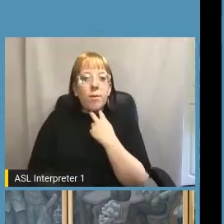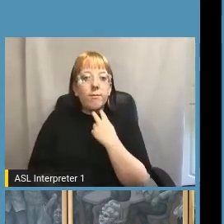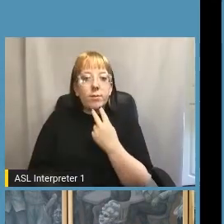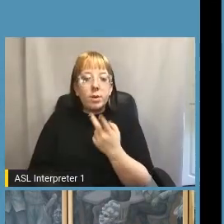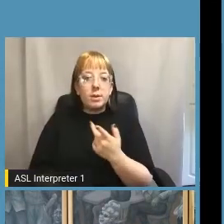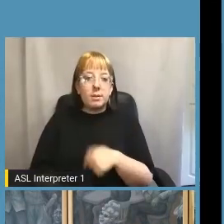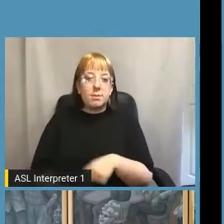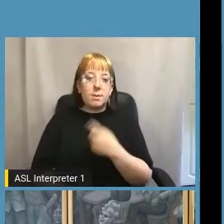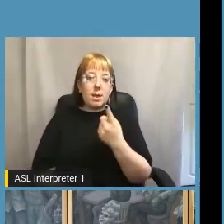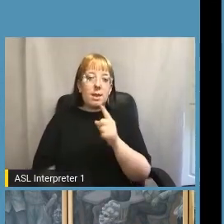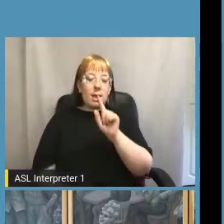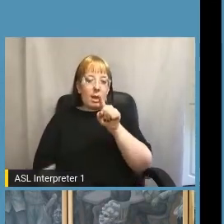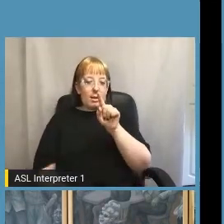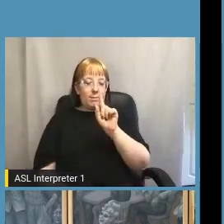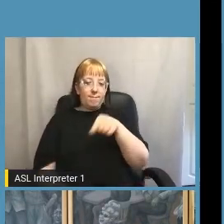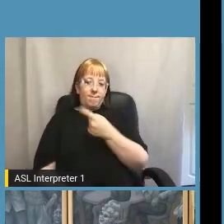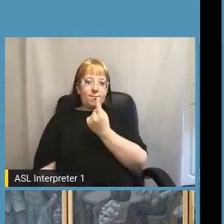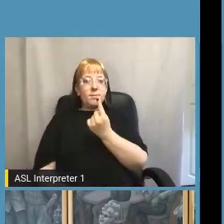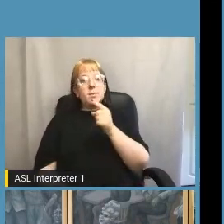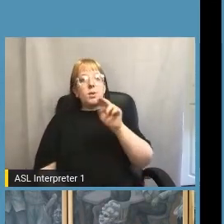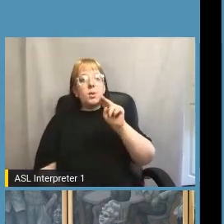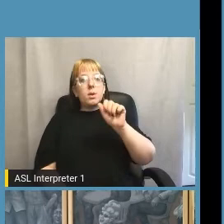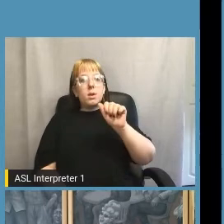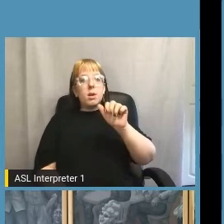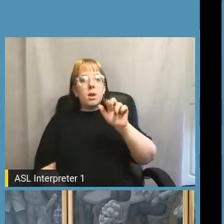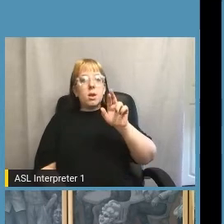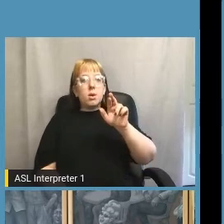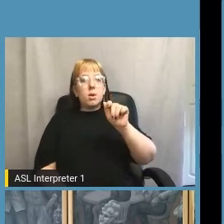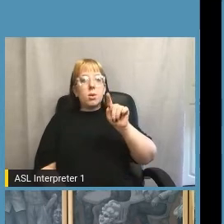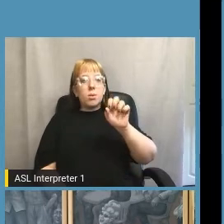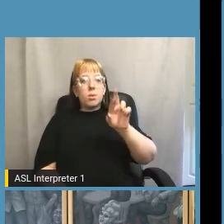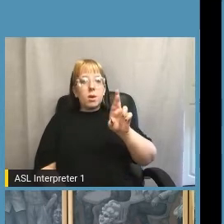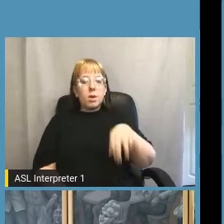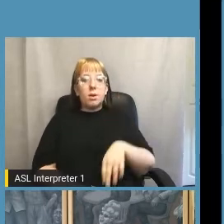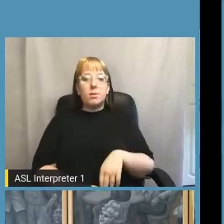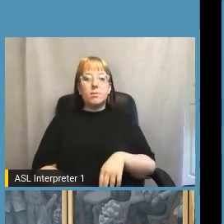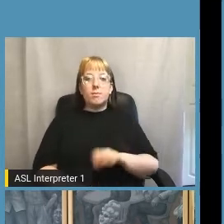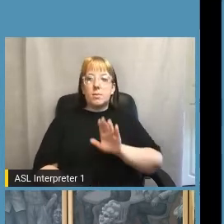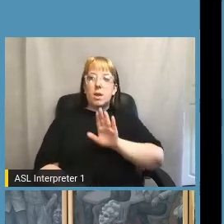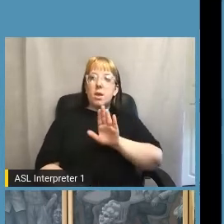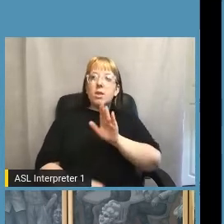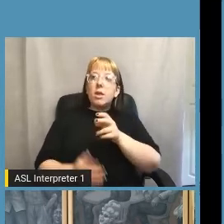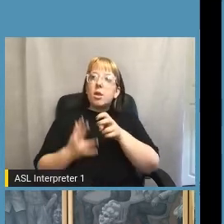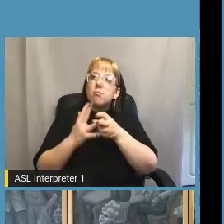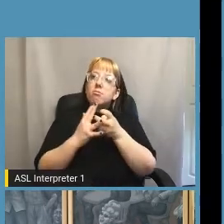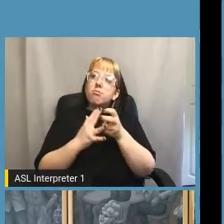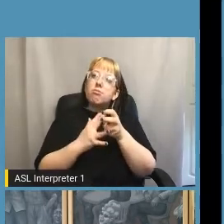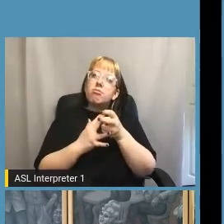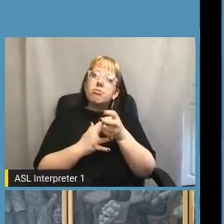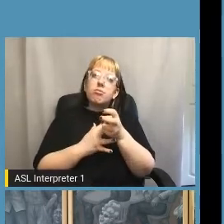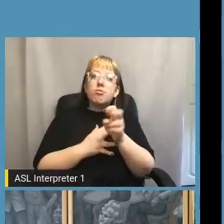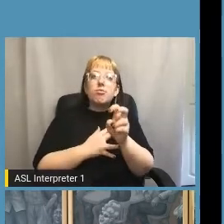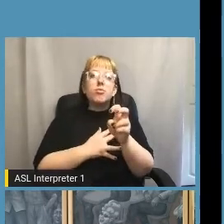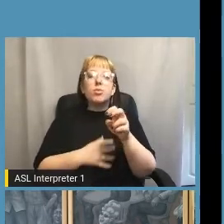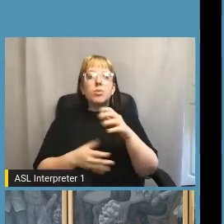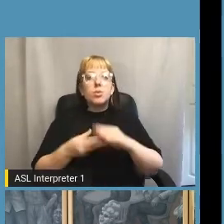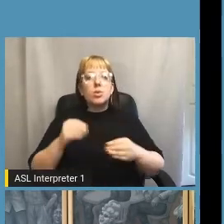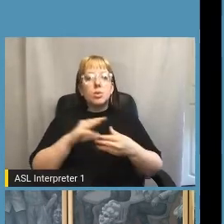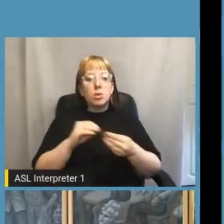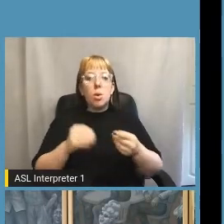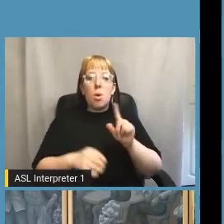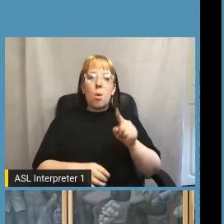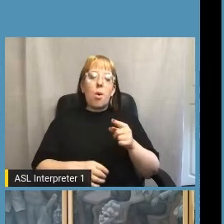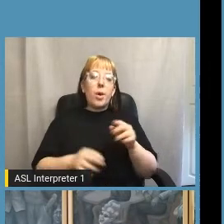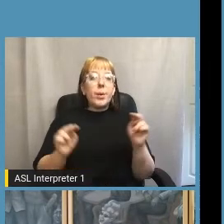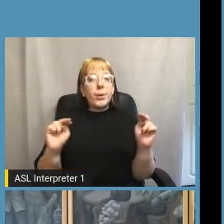charismatic narrator, you're really in there to follow this narrated individual's journey through the story. Or do you have a neutral narrator